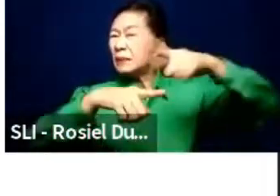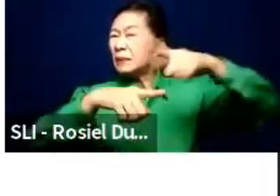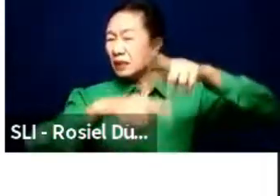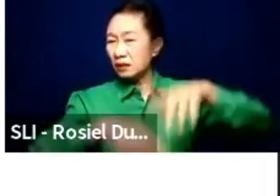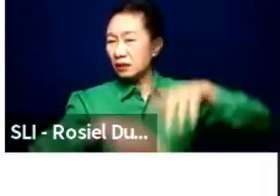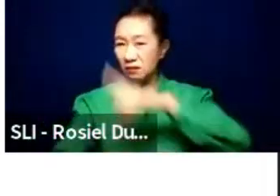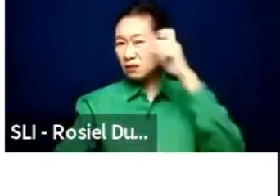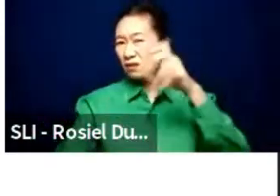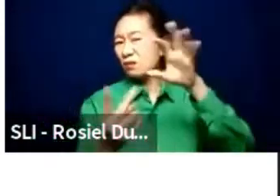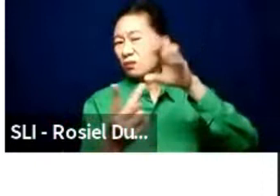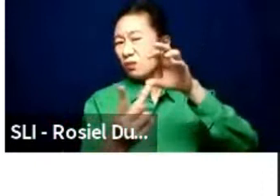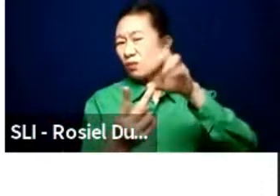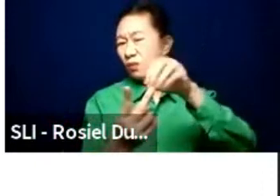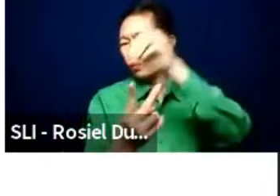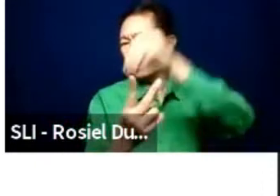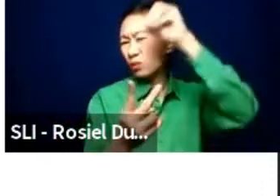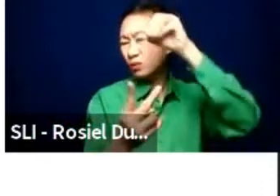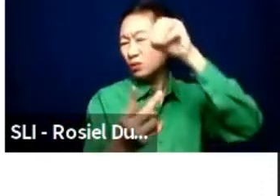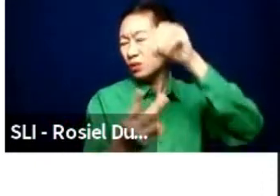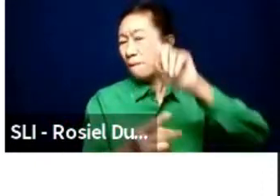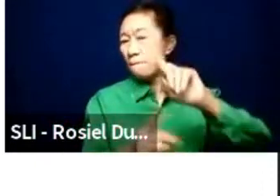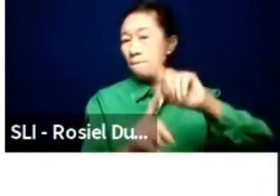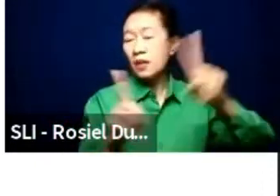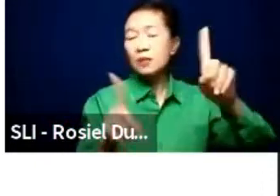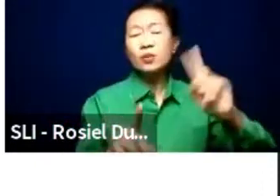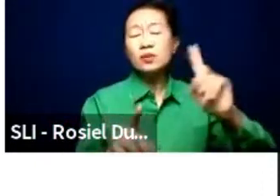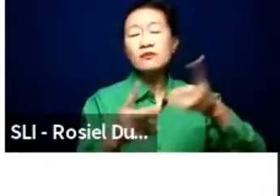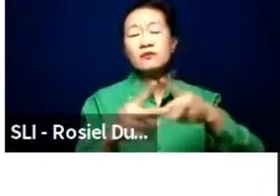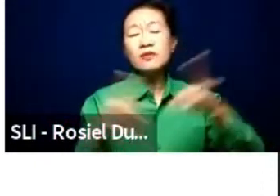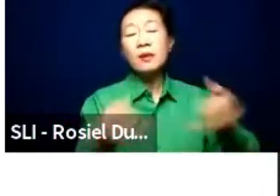kanilang options. But what is very